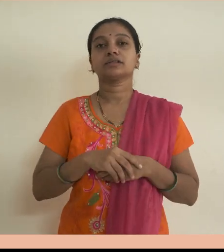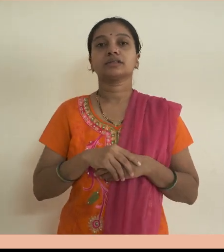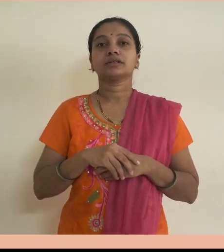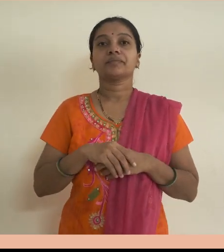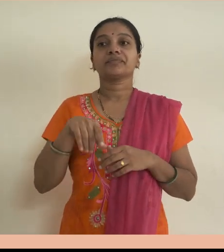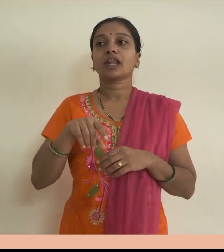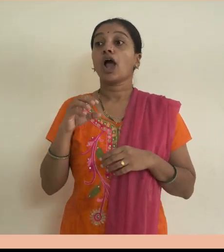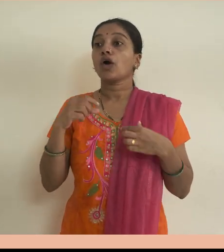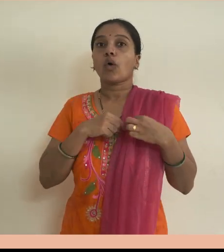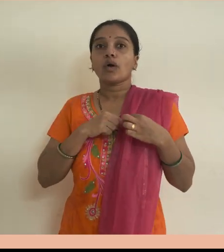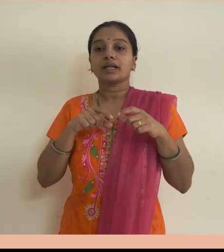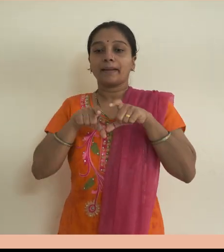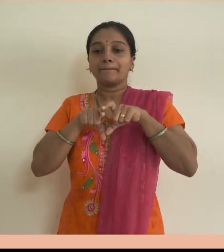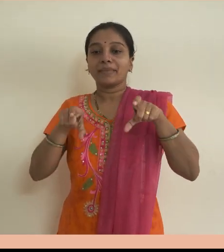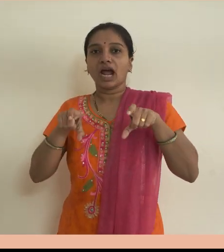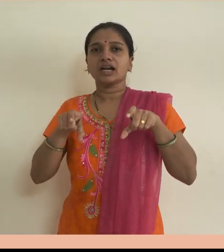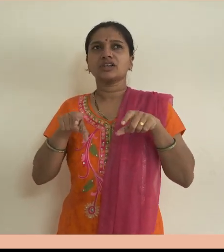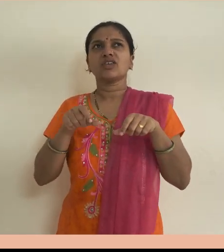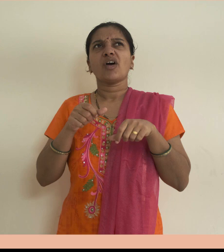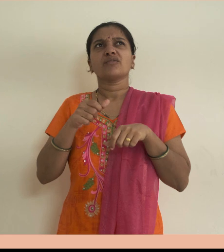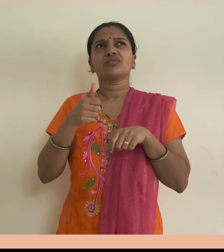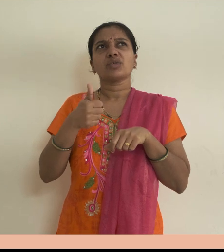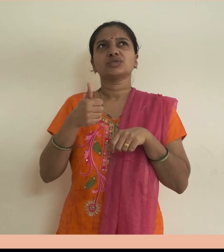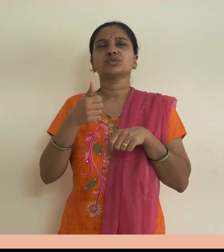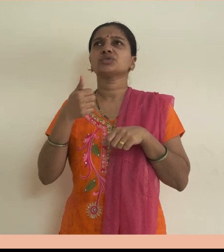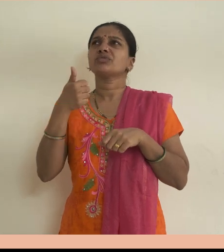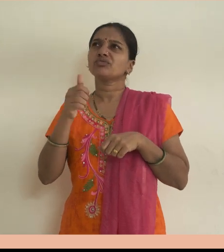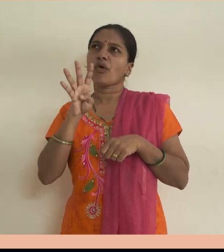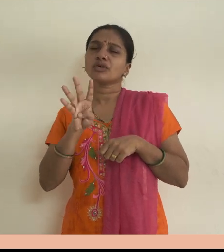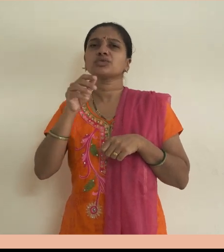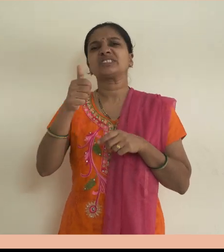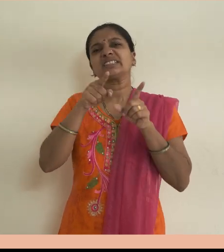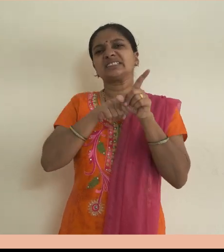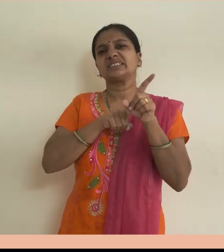to 6 years. They are easy to use and are sustainable.